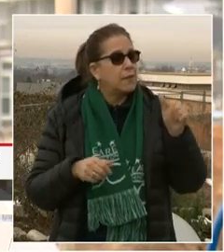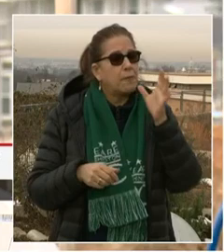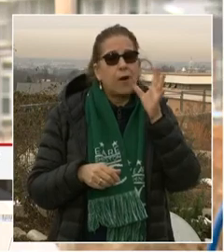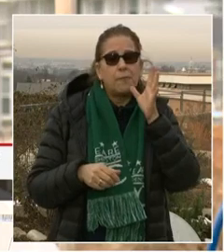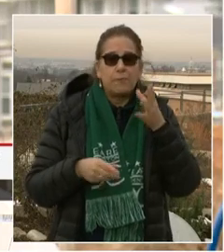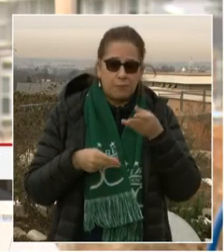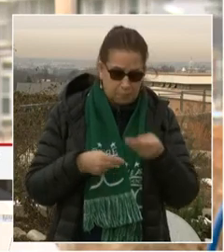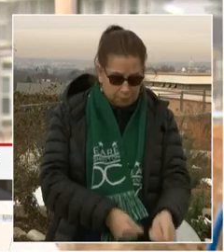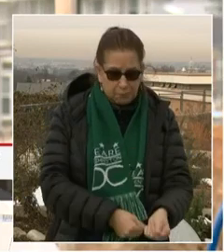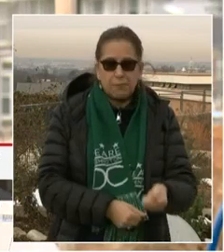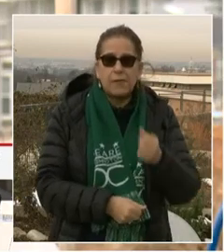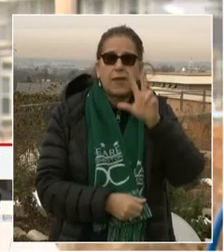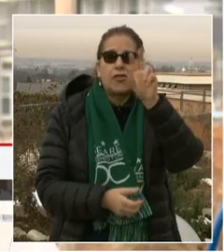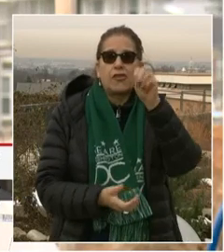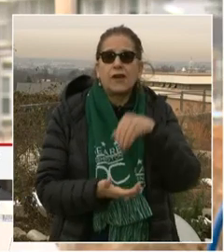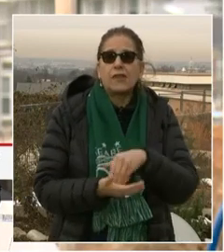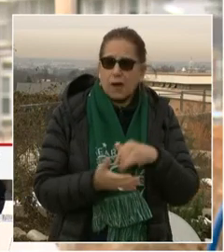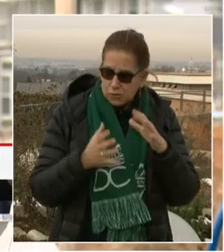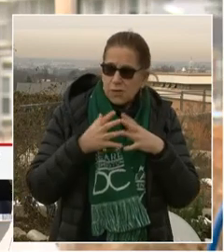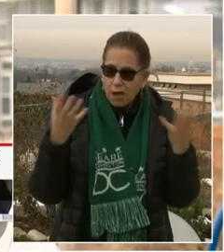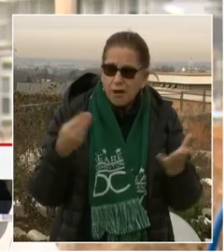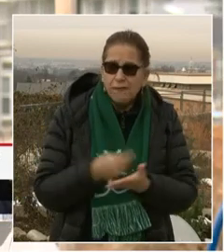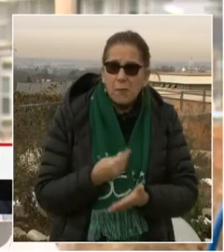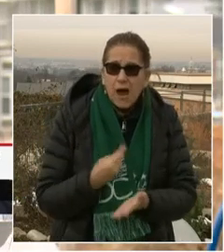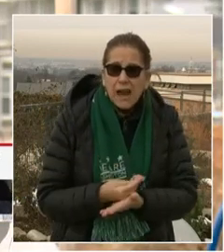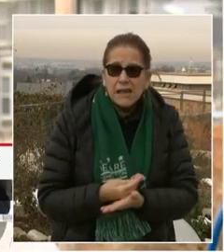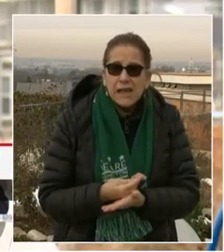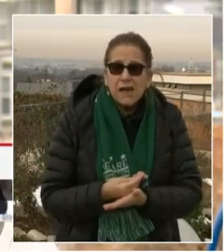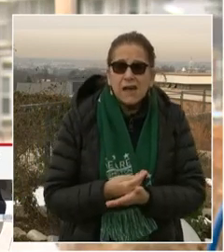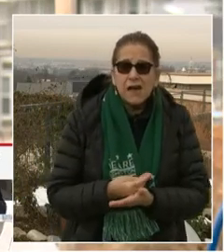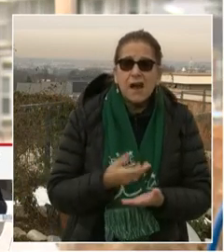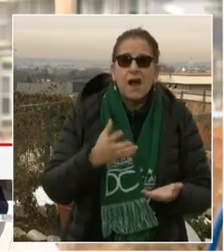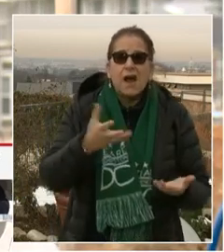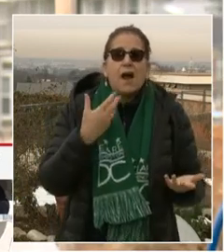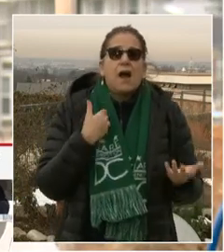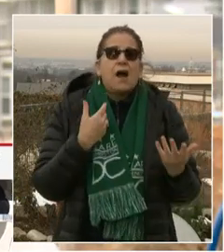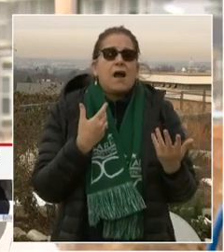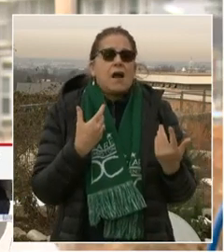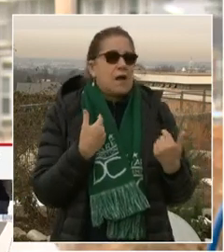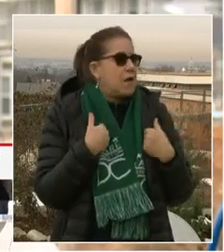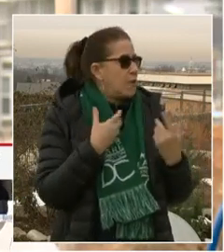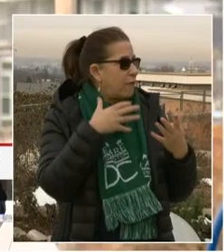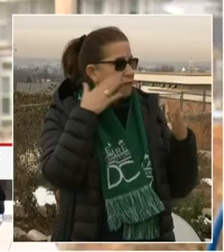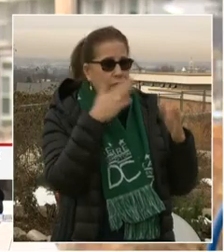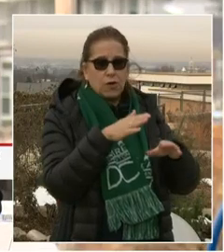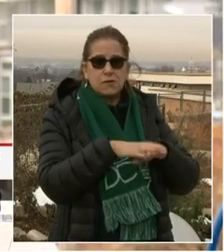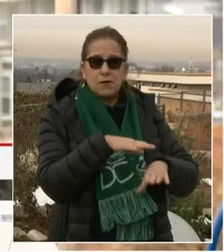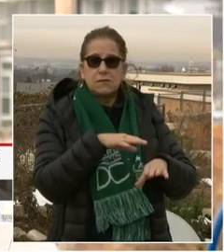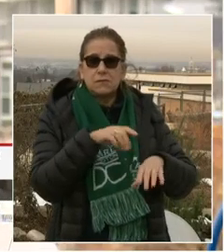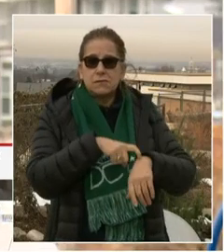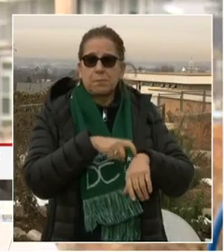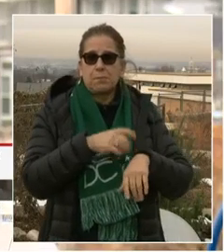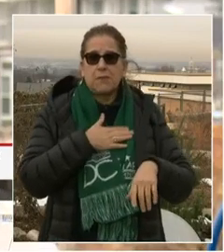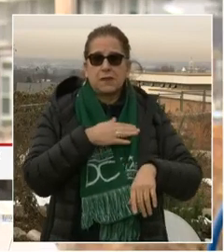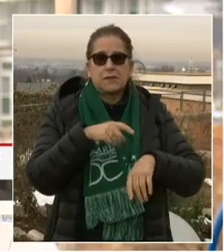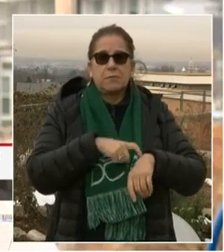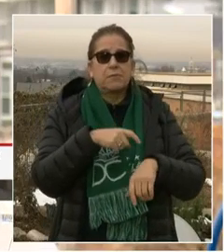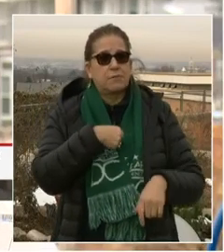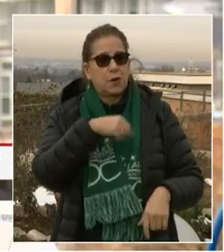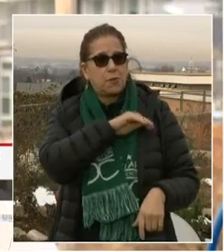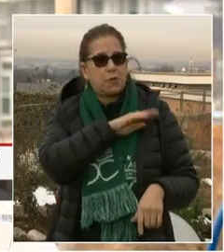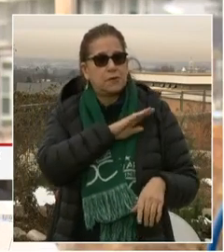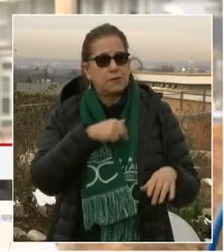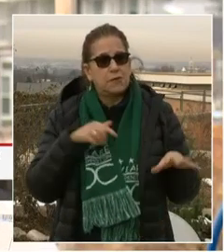been focused during my time as mayor on figuring out how we can make raising a child in DC more